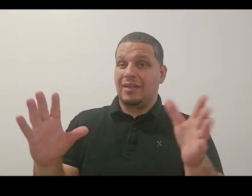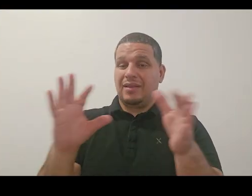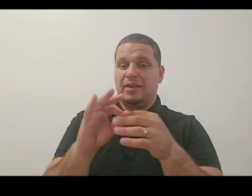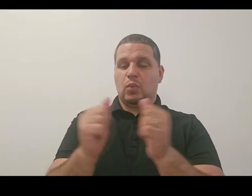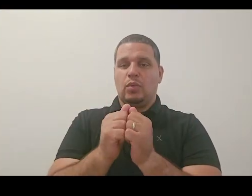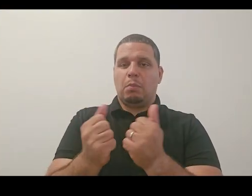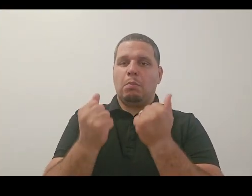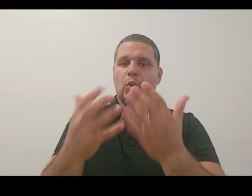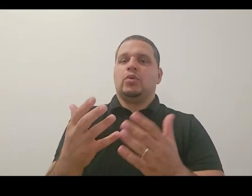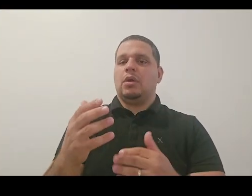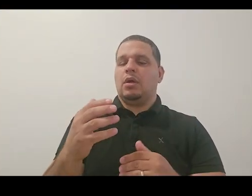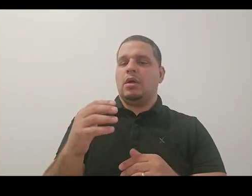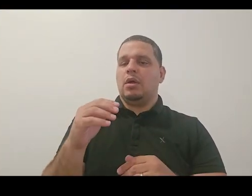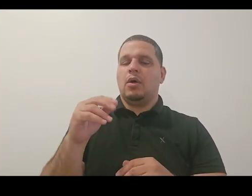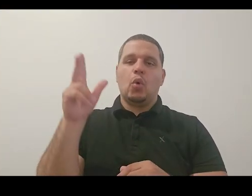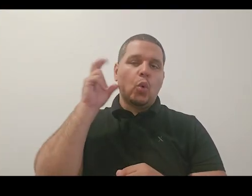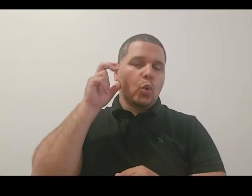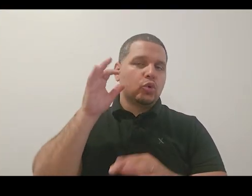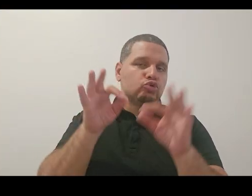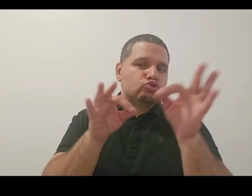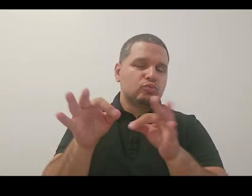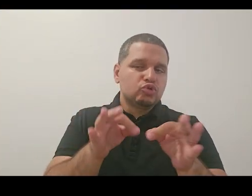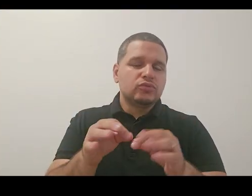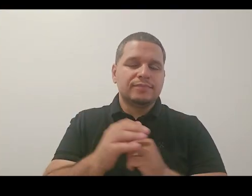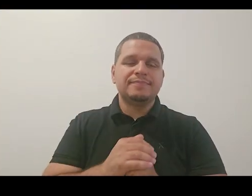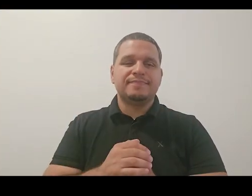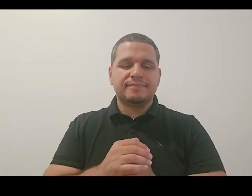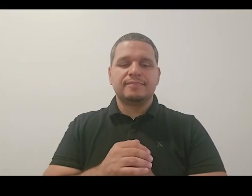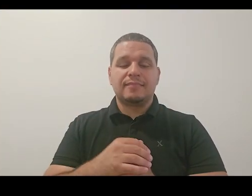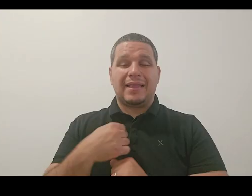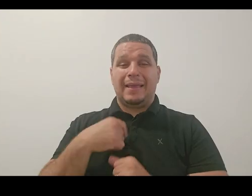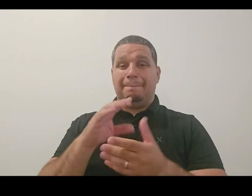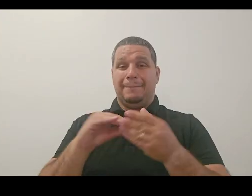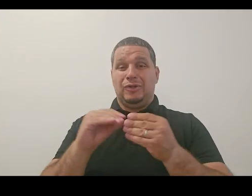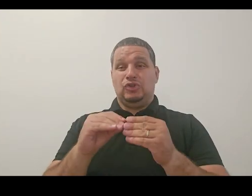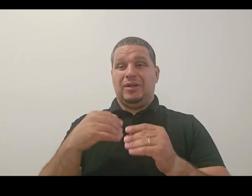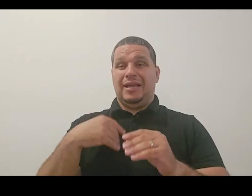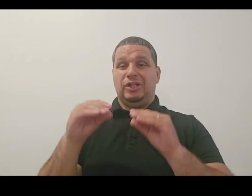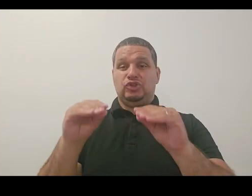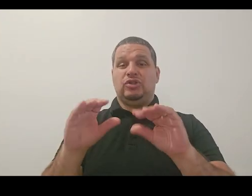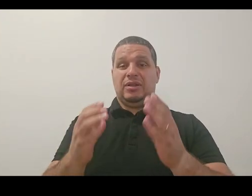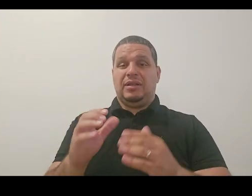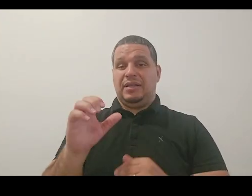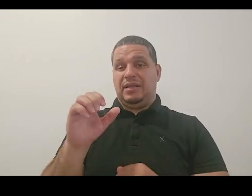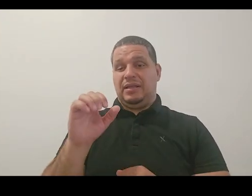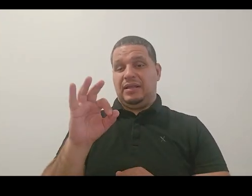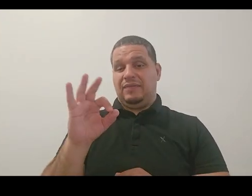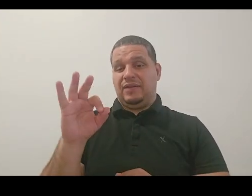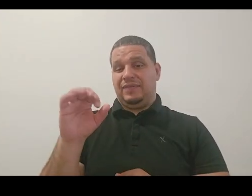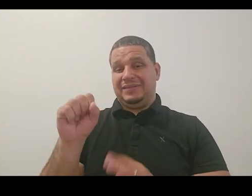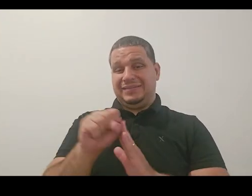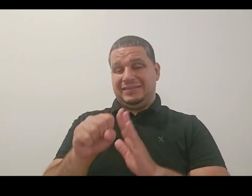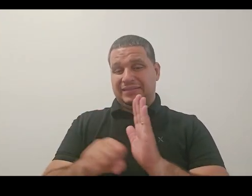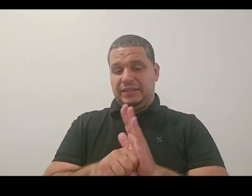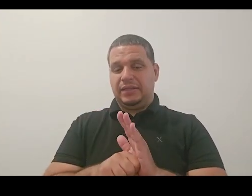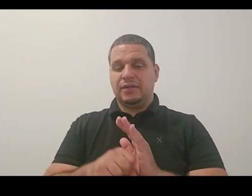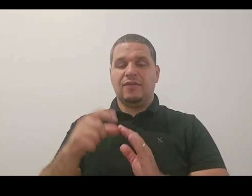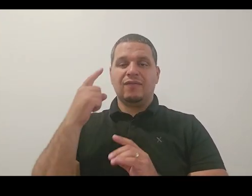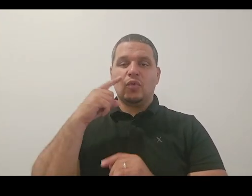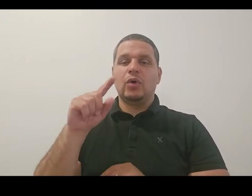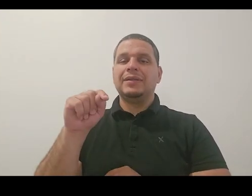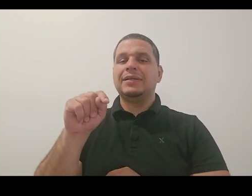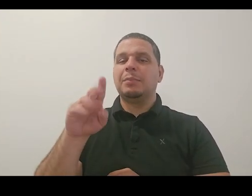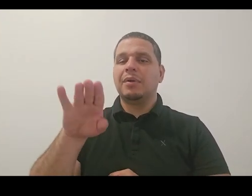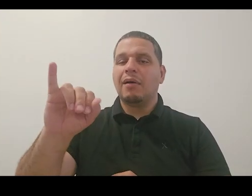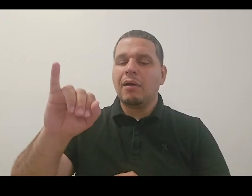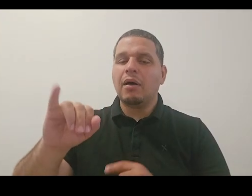non-visual connection with the multimodalities of audio description. I mentioned earlier that I teach a class at SF State, and